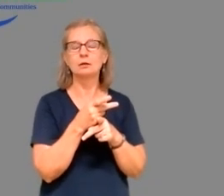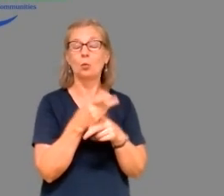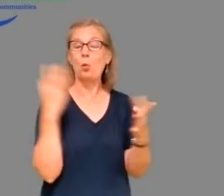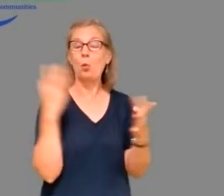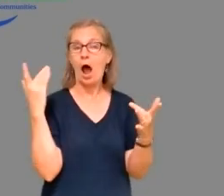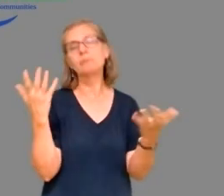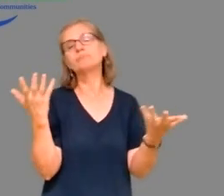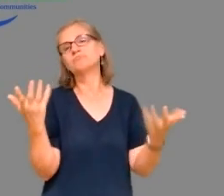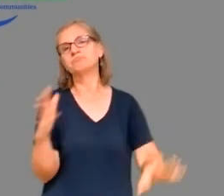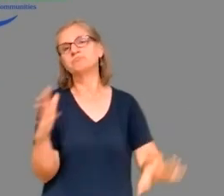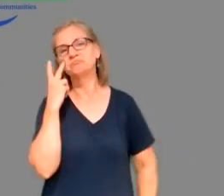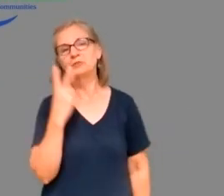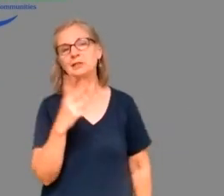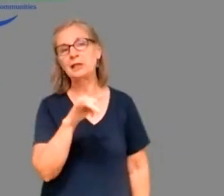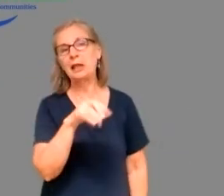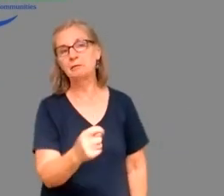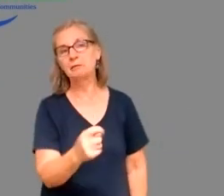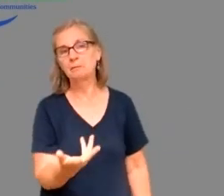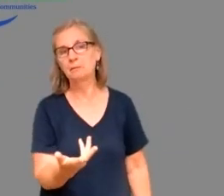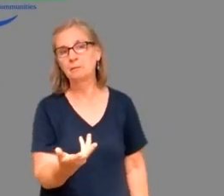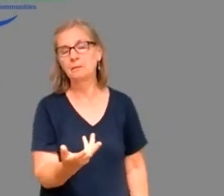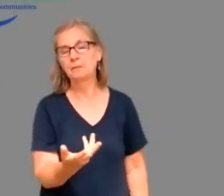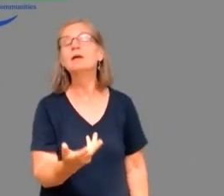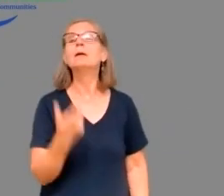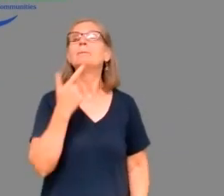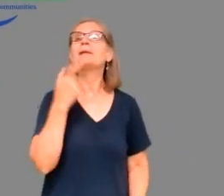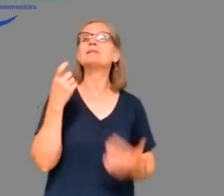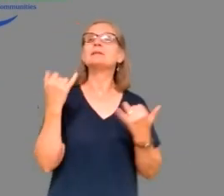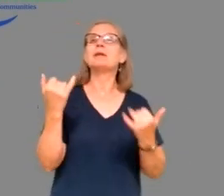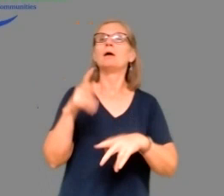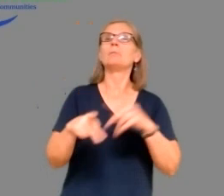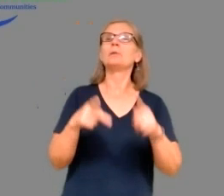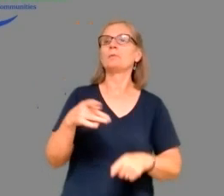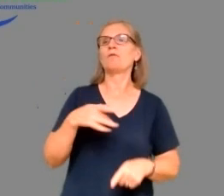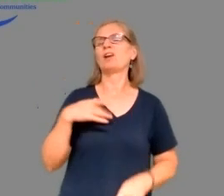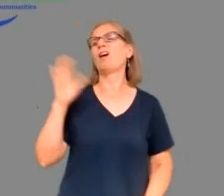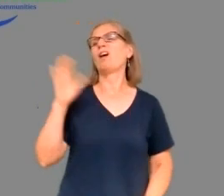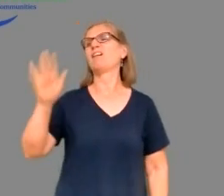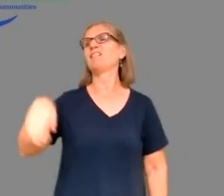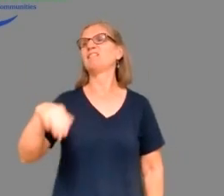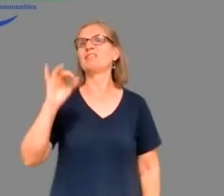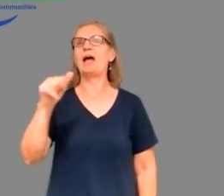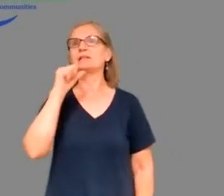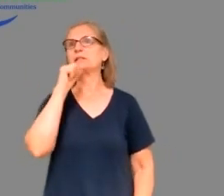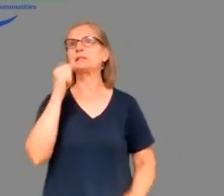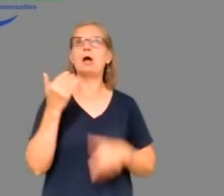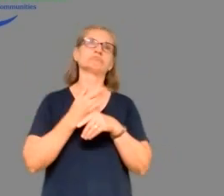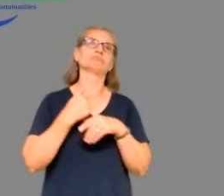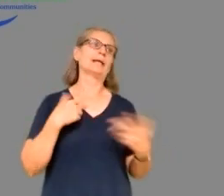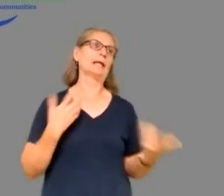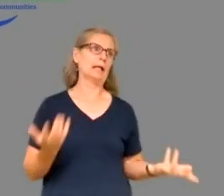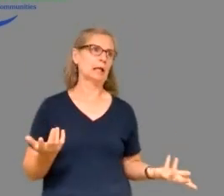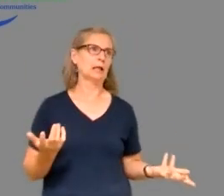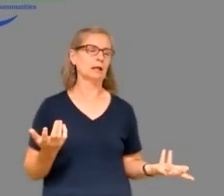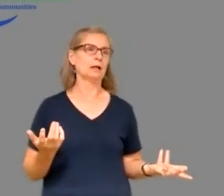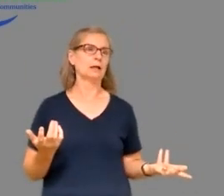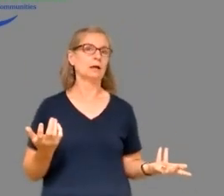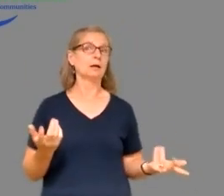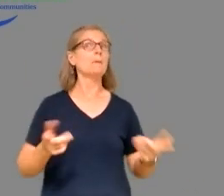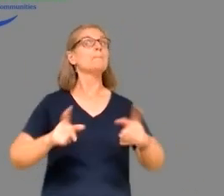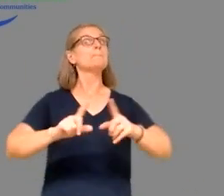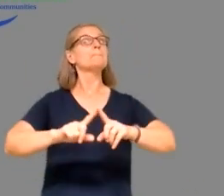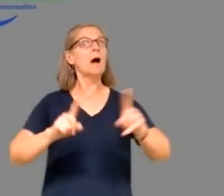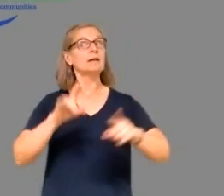that, well, that doesn't affect me approach. Mm-hmm. Well, when it does, then you're like, oh, wait, hold on. I might need to